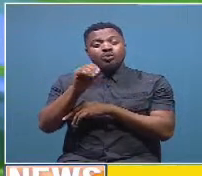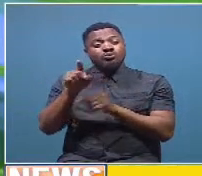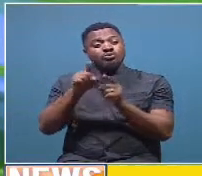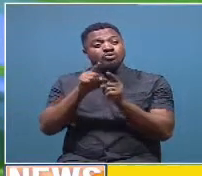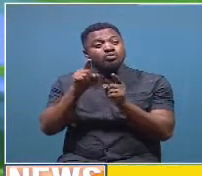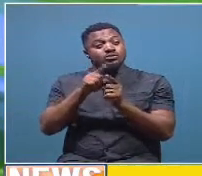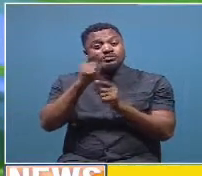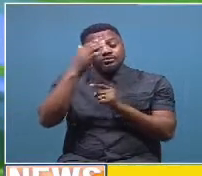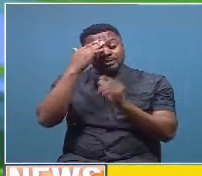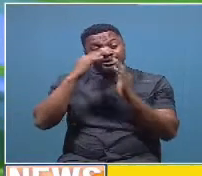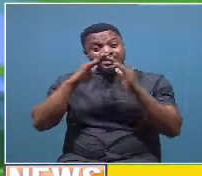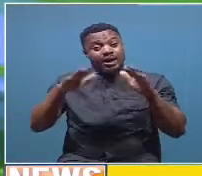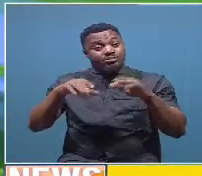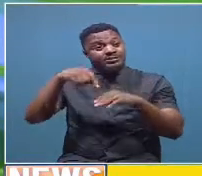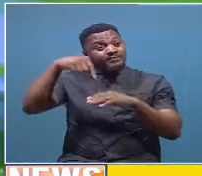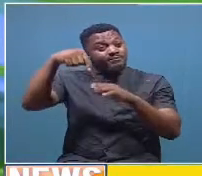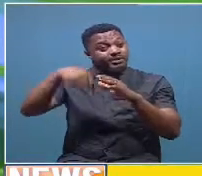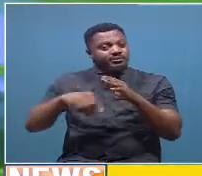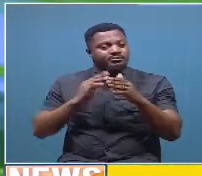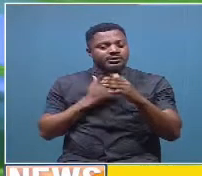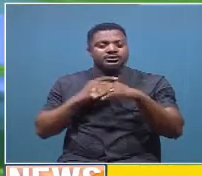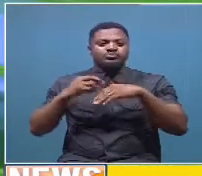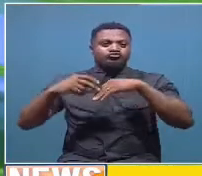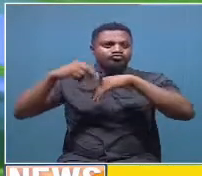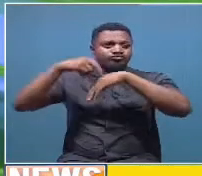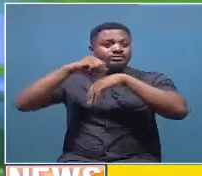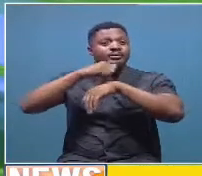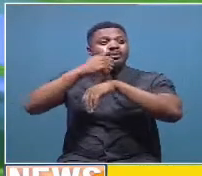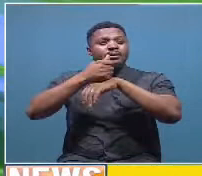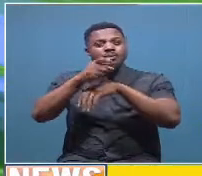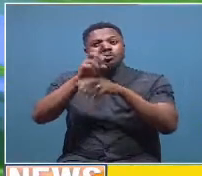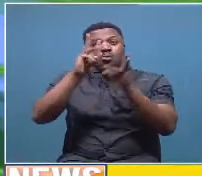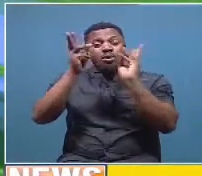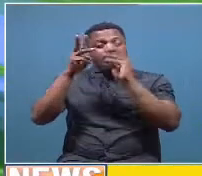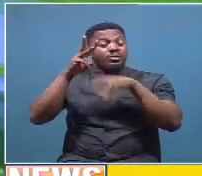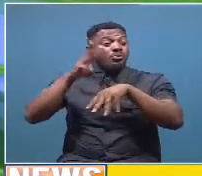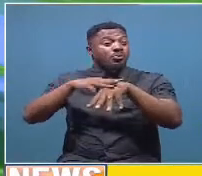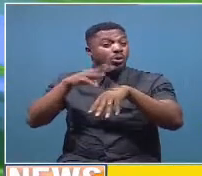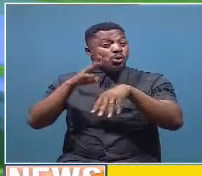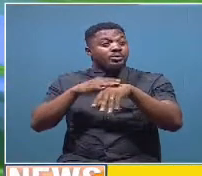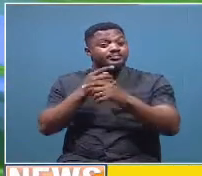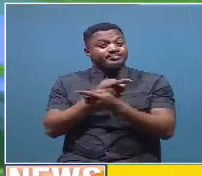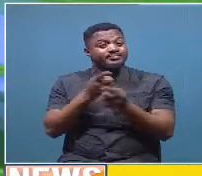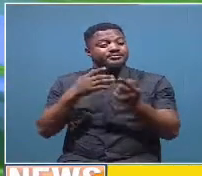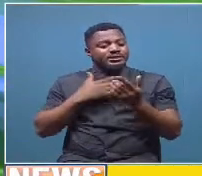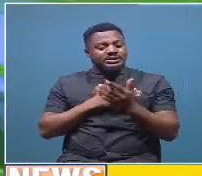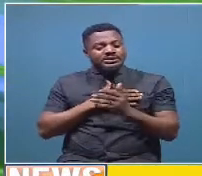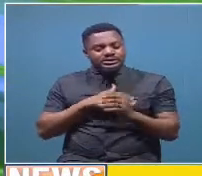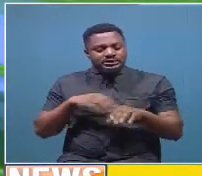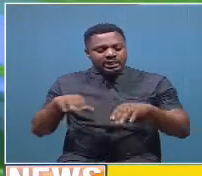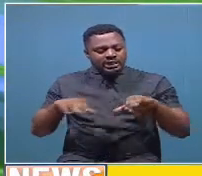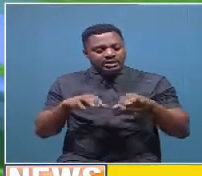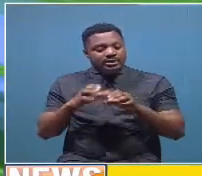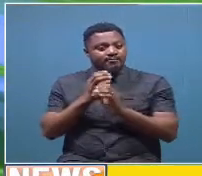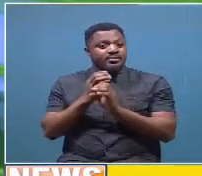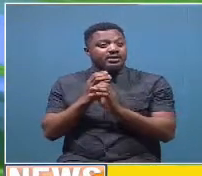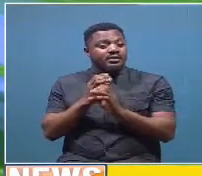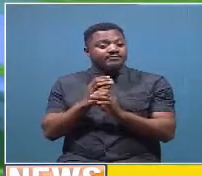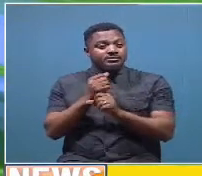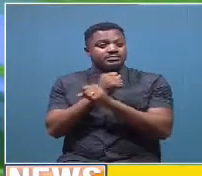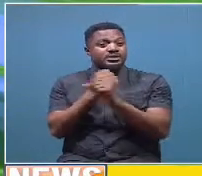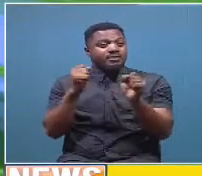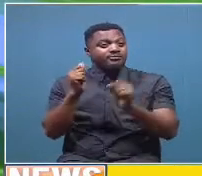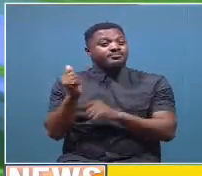general public to pay heed to this weather warning and act accordingly to keep